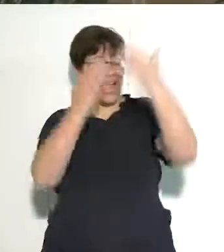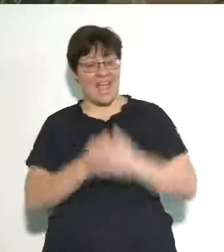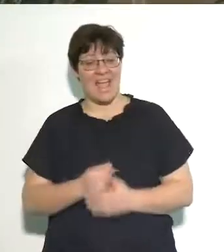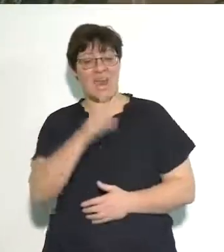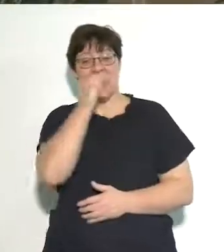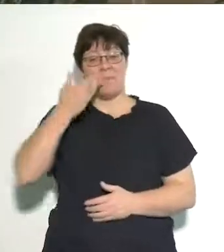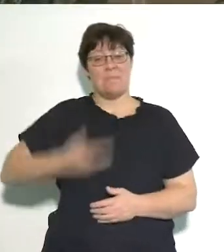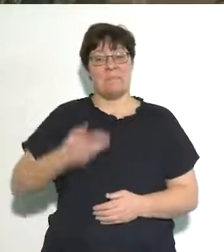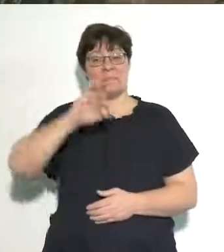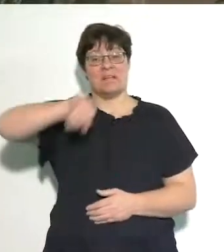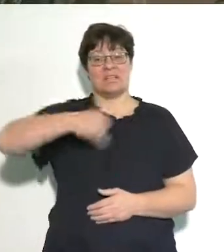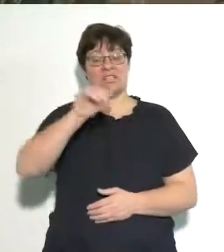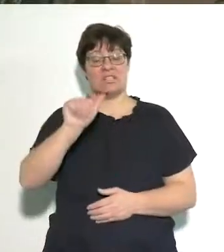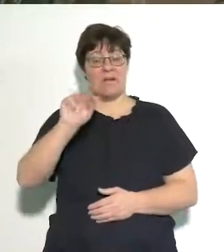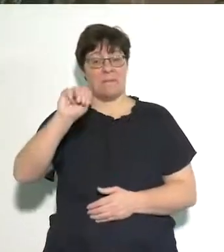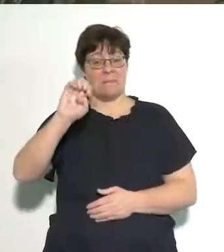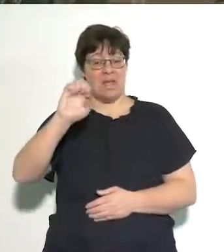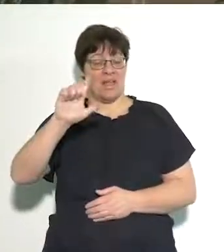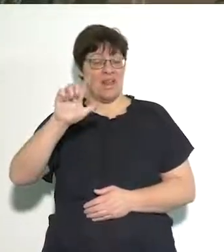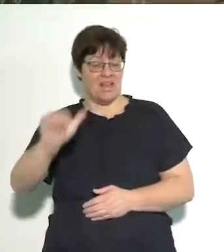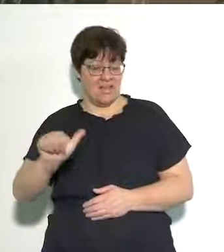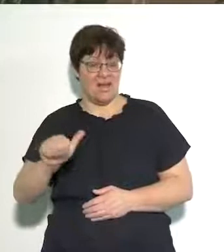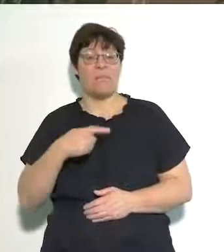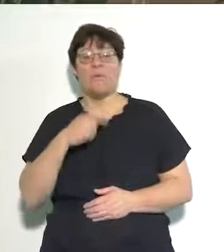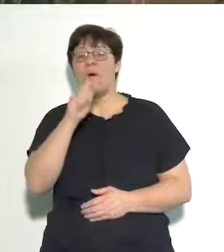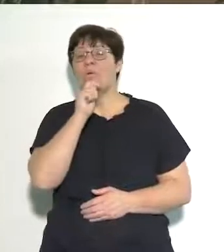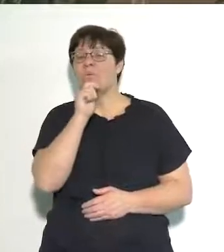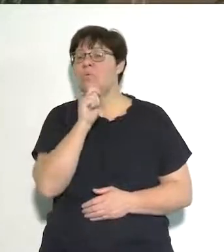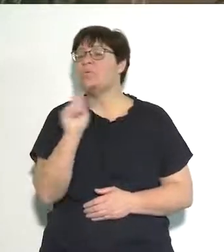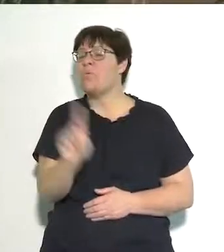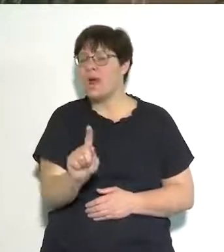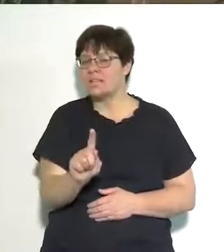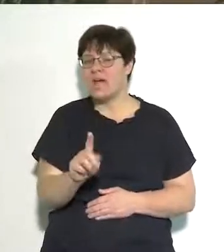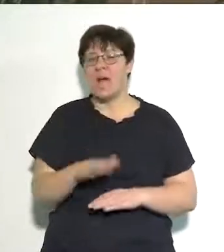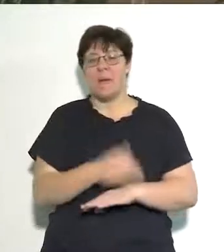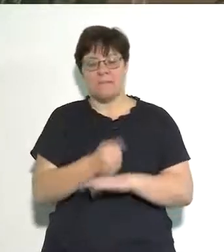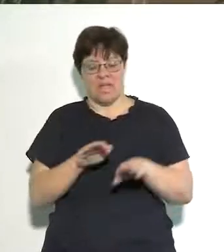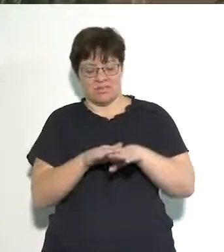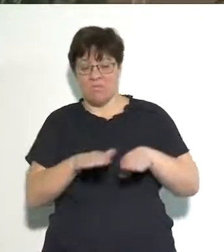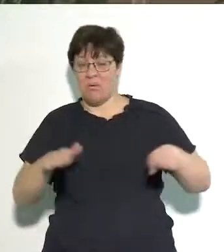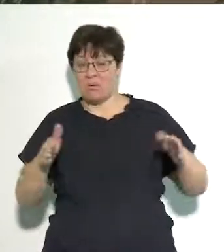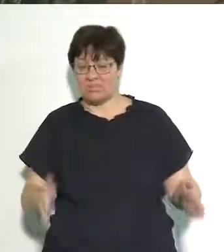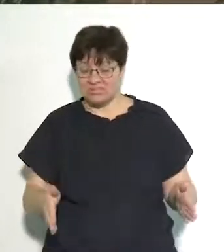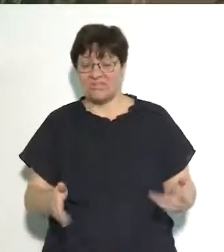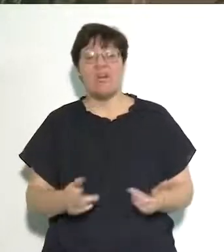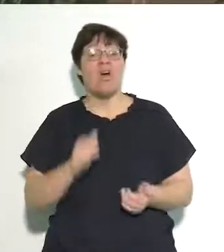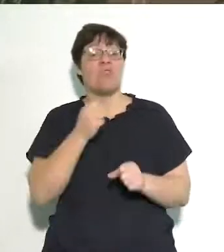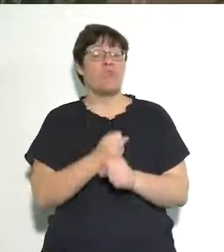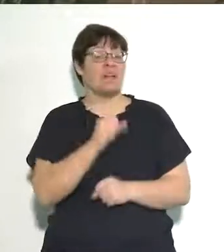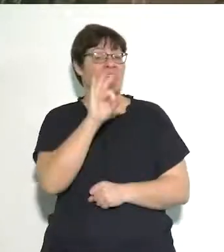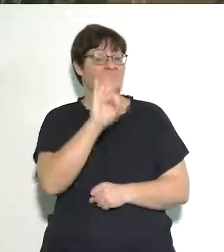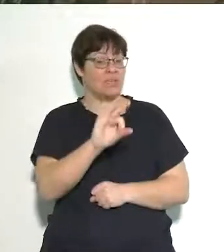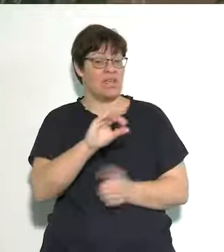Hi, I'm Jamela Khosa and I will be showing you how to use a baseboard for a grade 3 maths